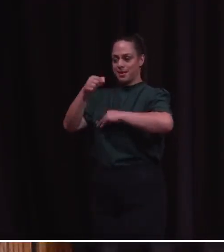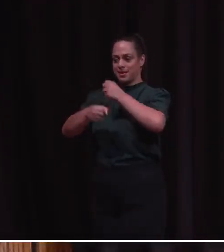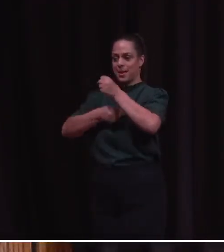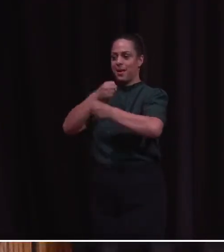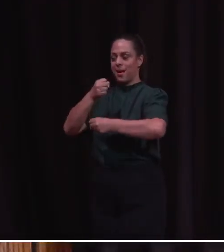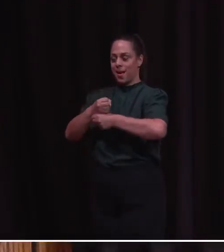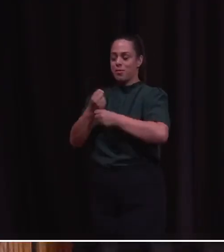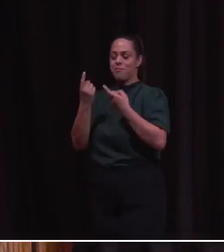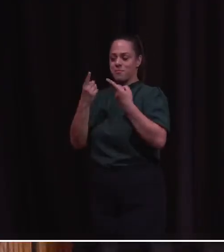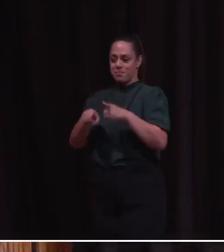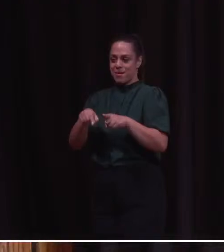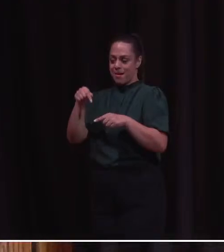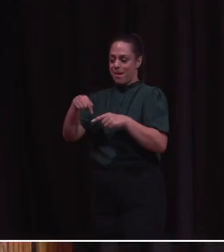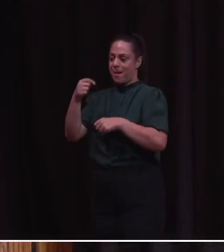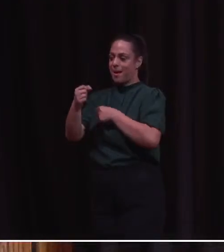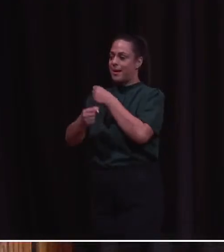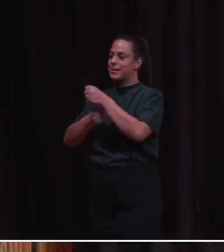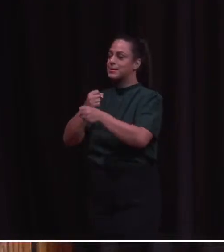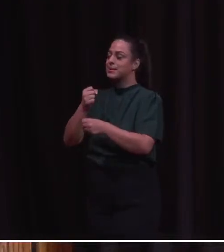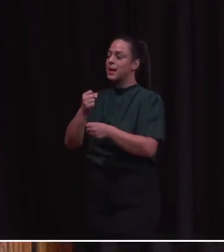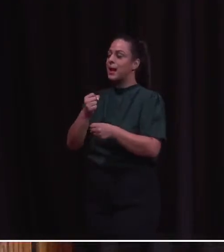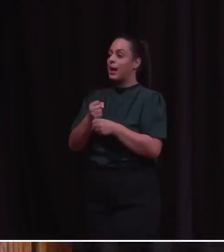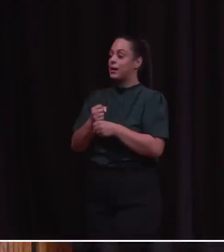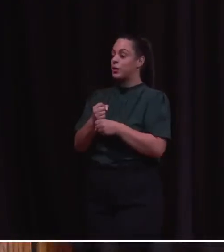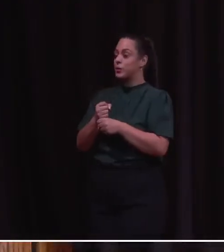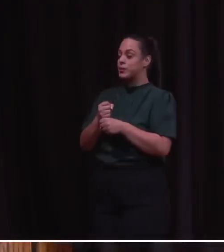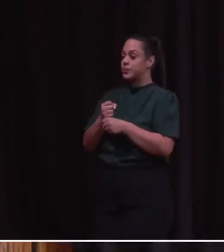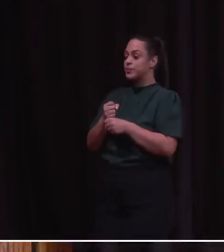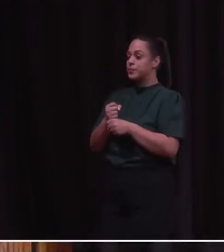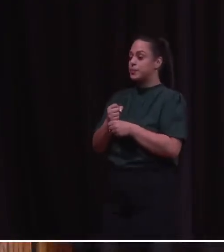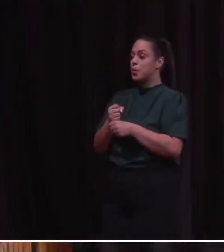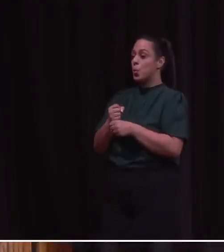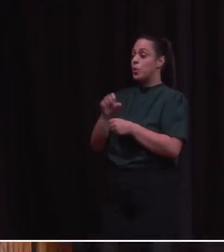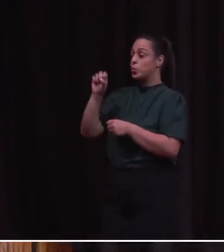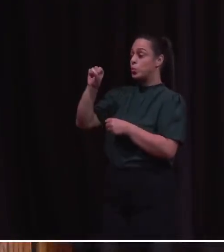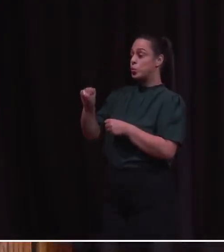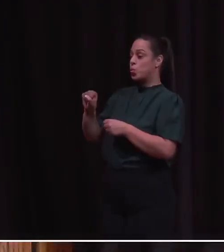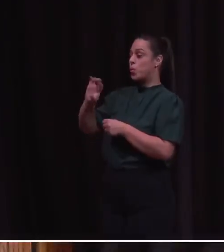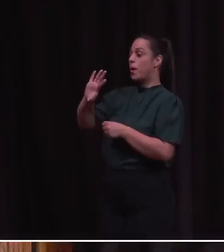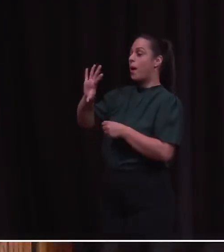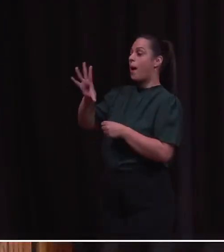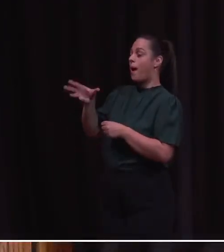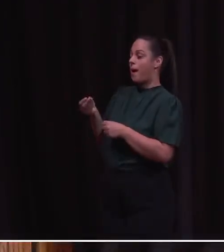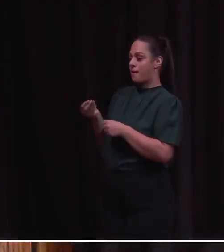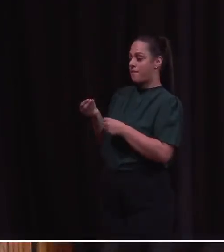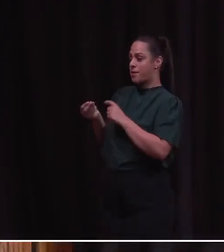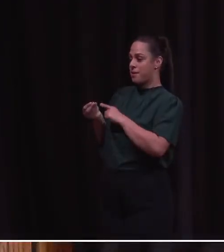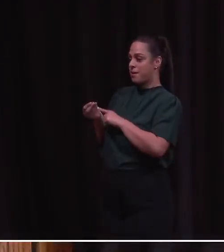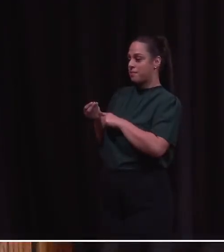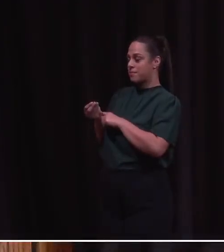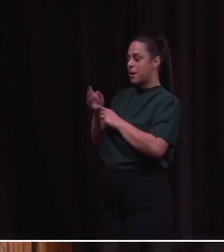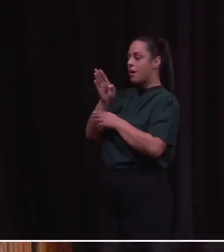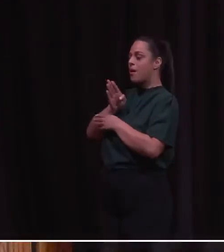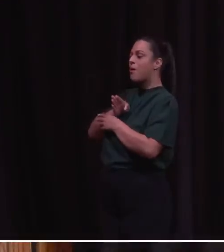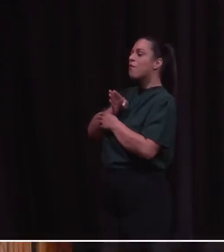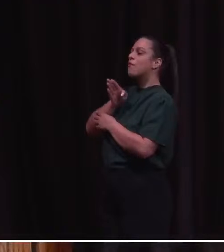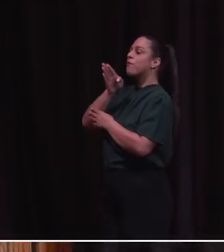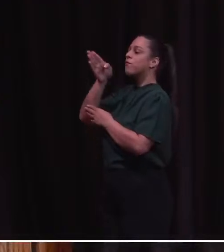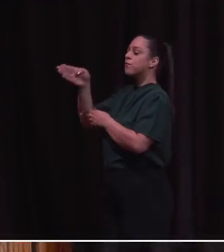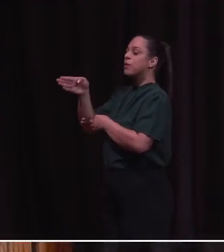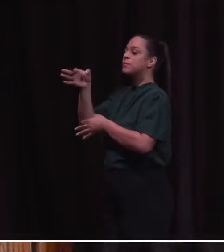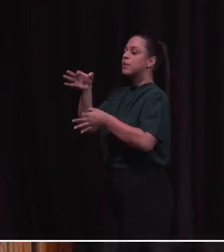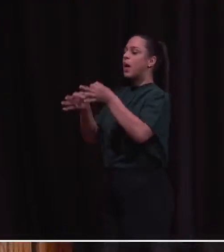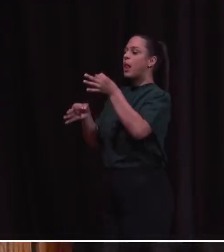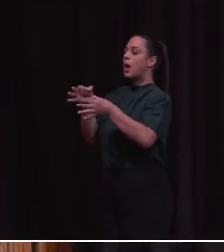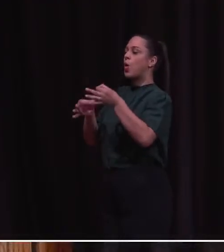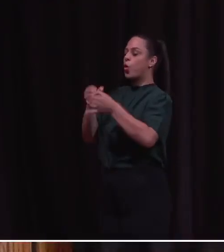is when South Africa went to the International Court of Justice to ask us